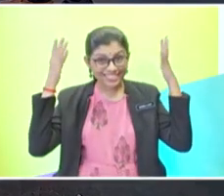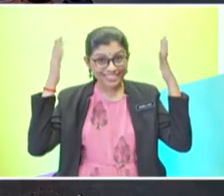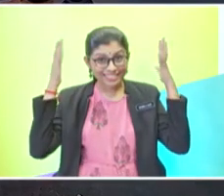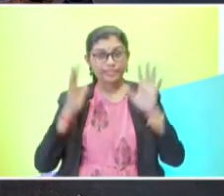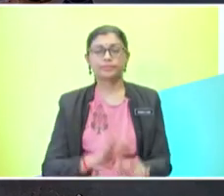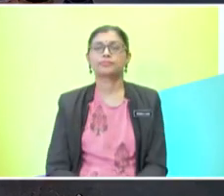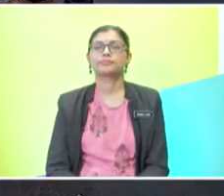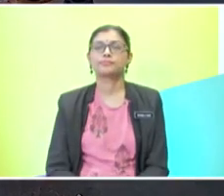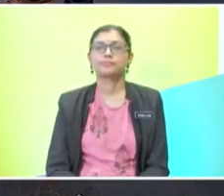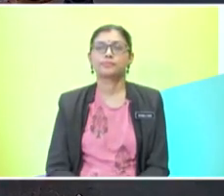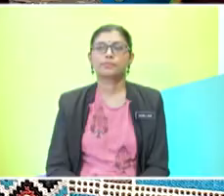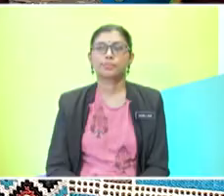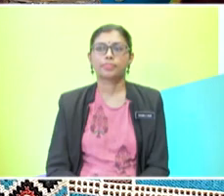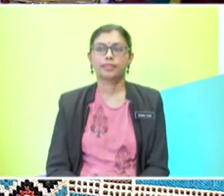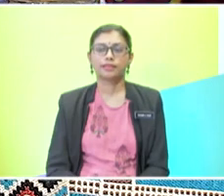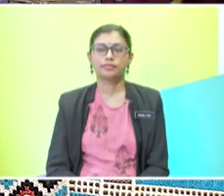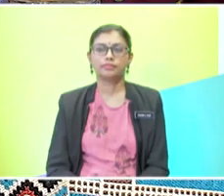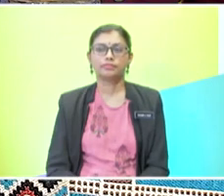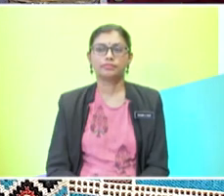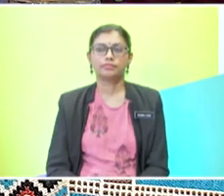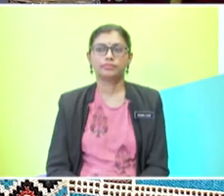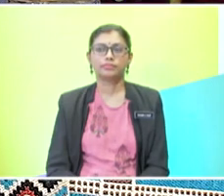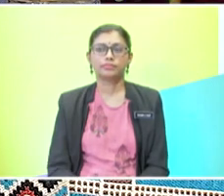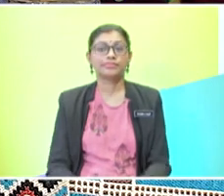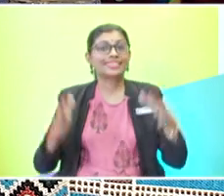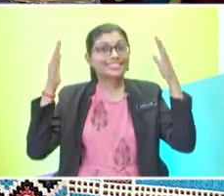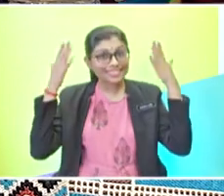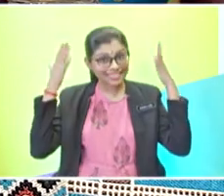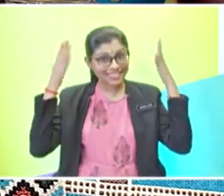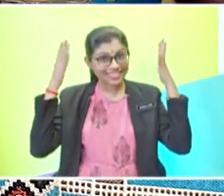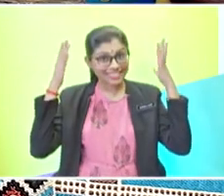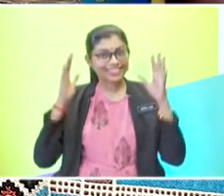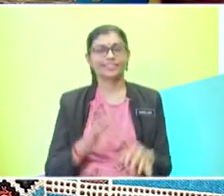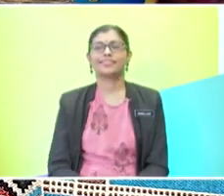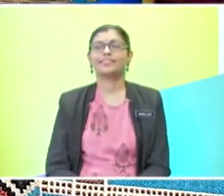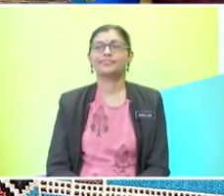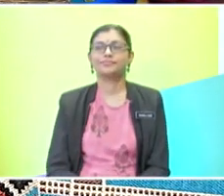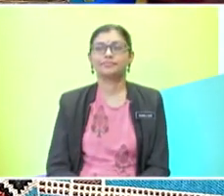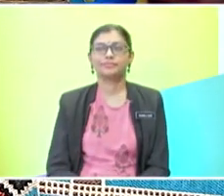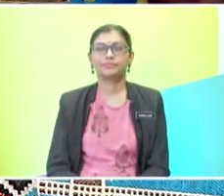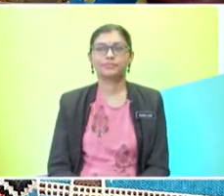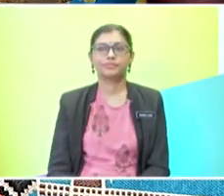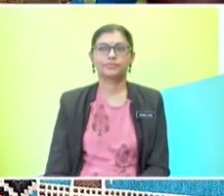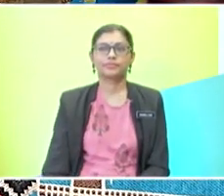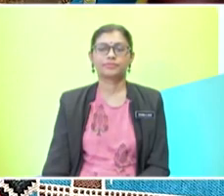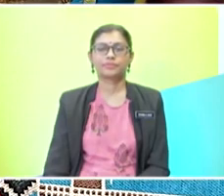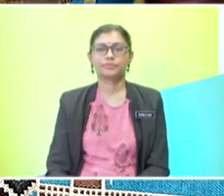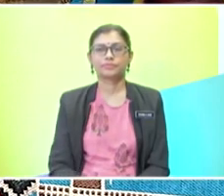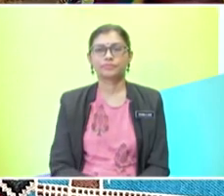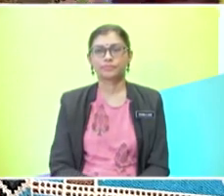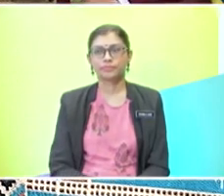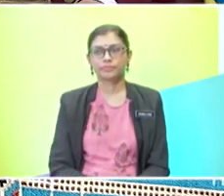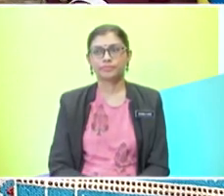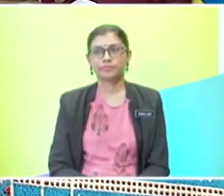well done, Falah. And Ryan will get one eye as well. Okay, here you go, Ryan. Good. And what about